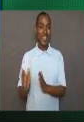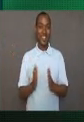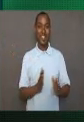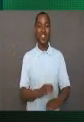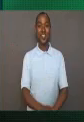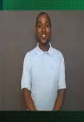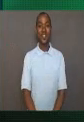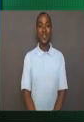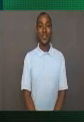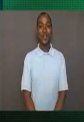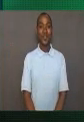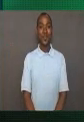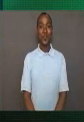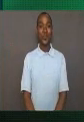work.